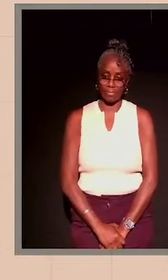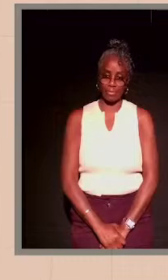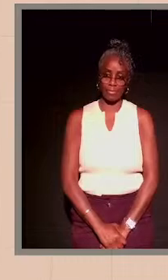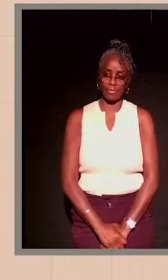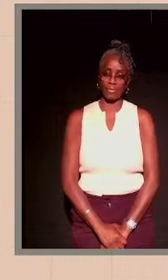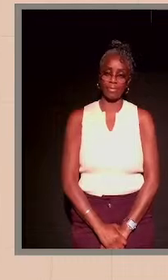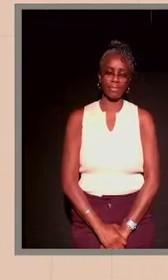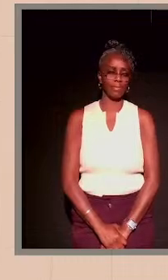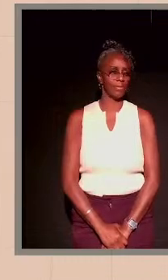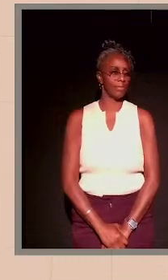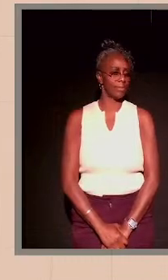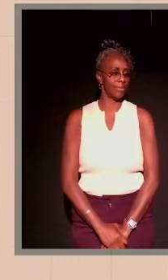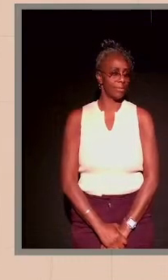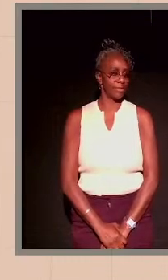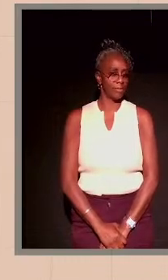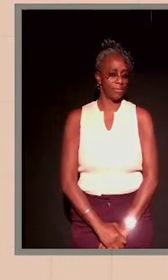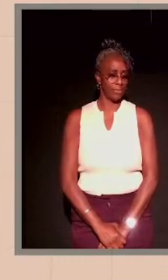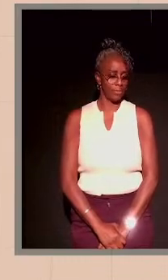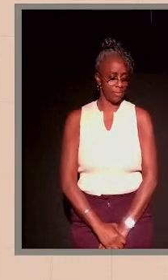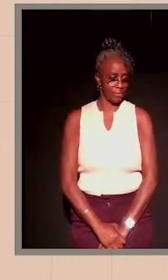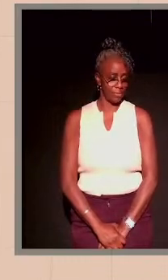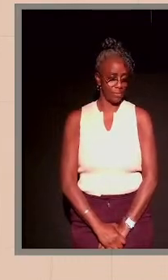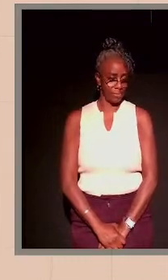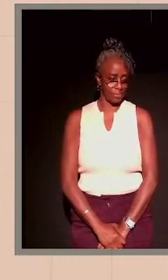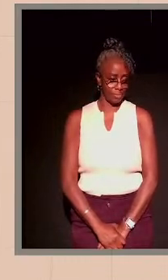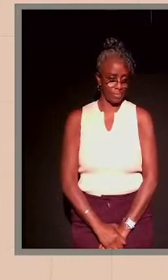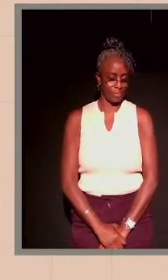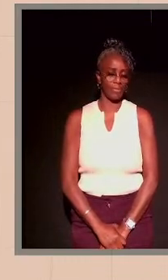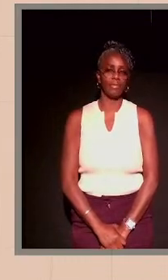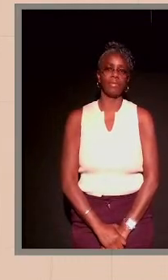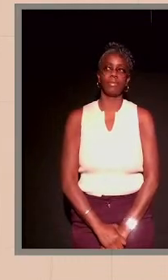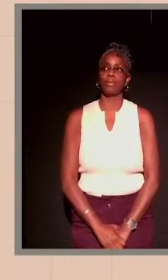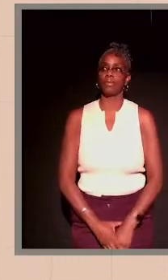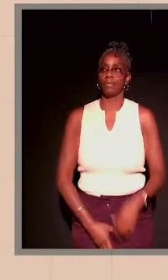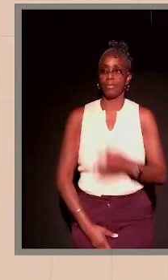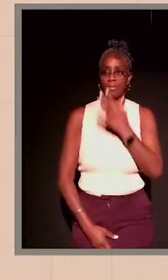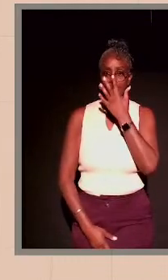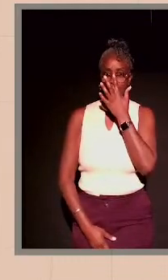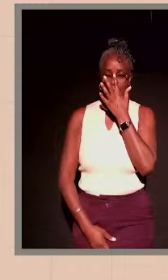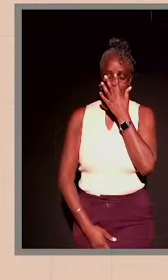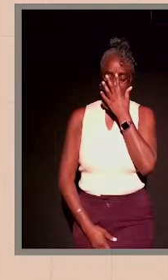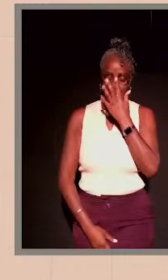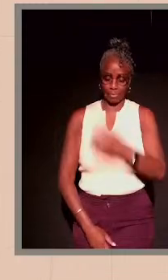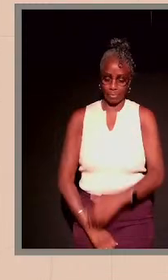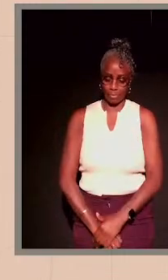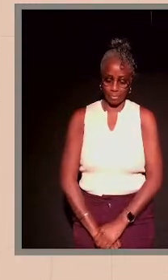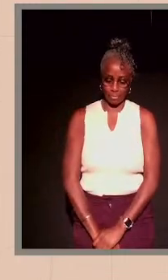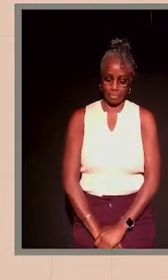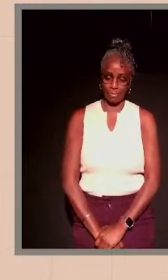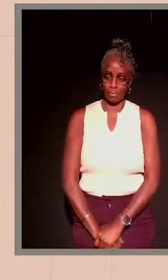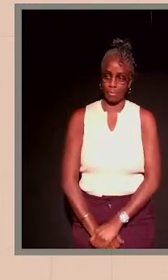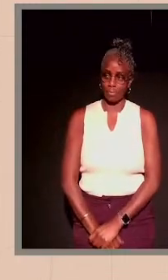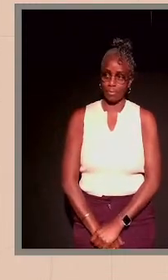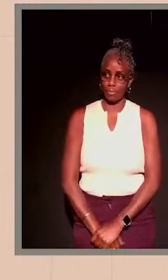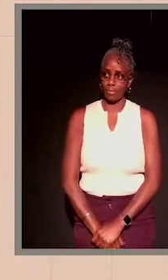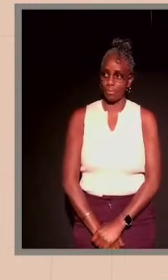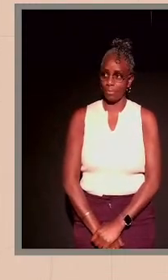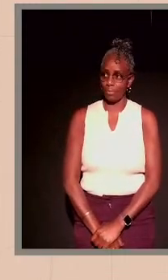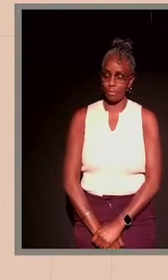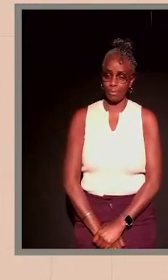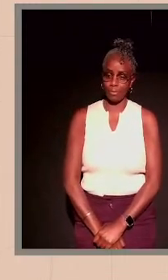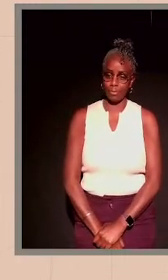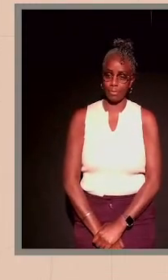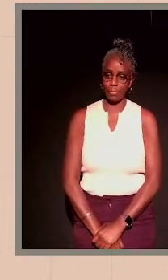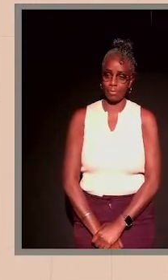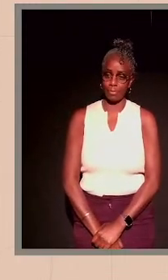synthesizer that I've been developing for the past 3 years, which I have named Double Wide. Double Wide is